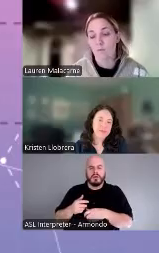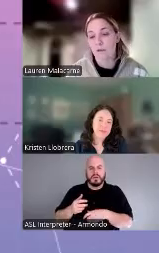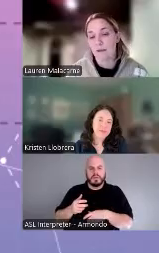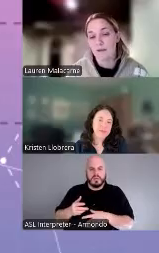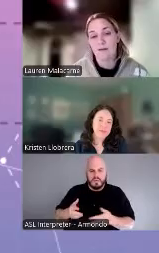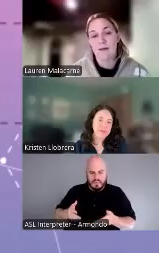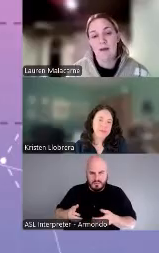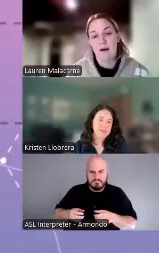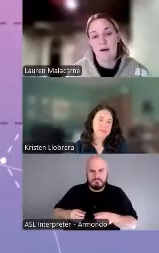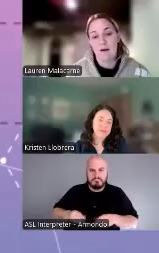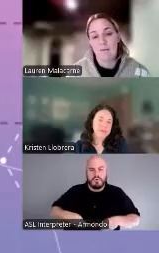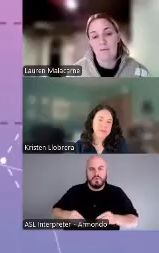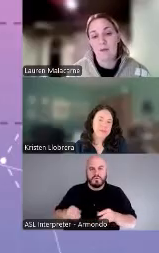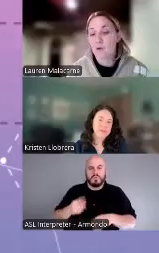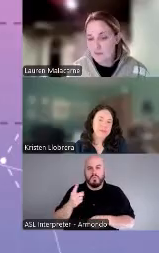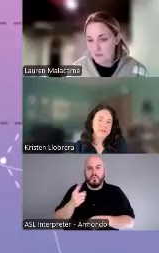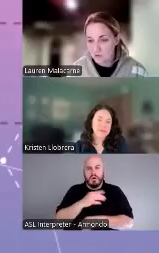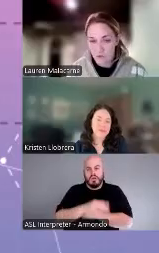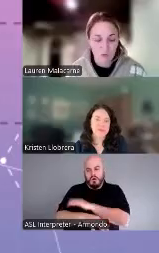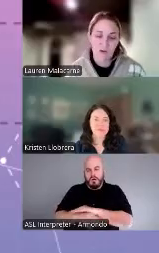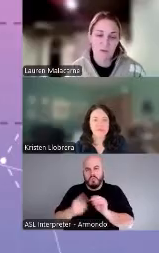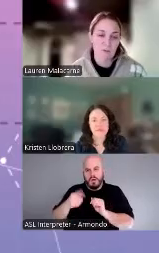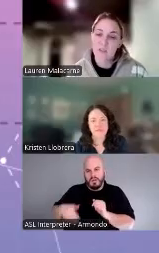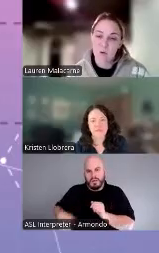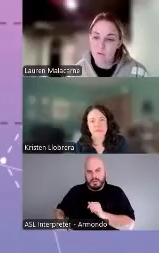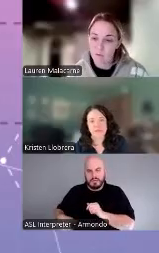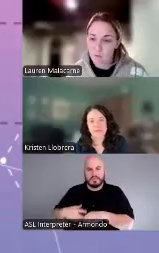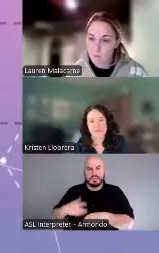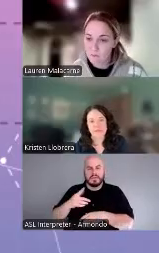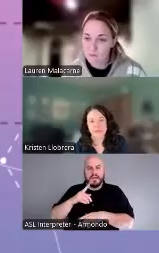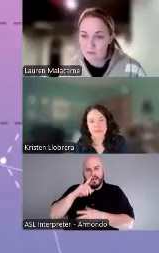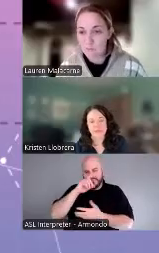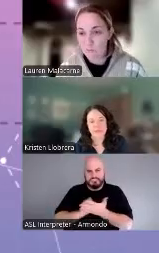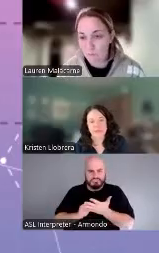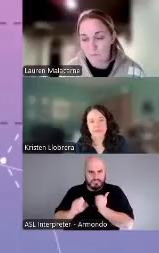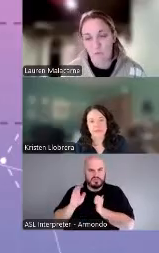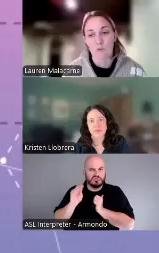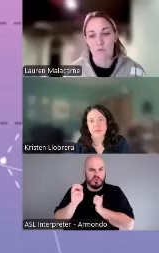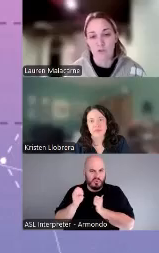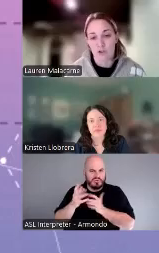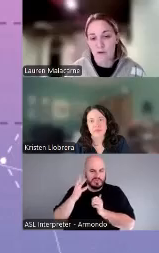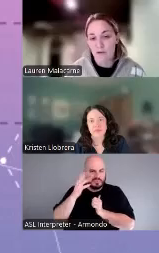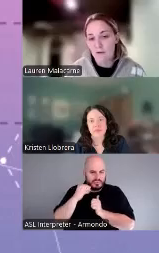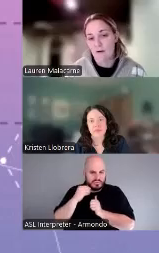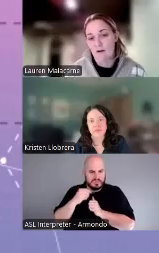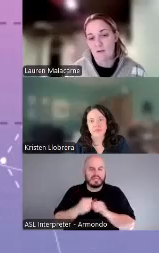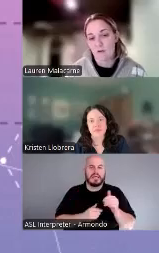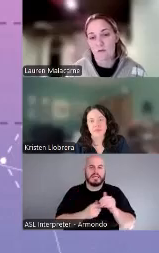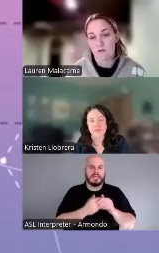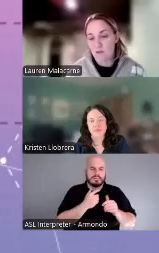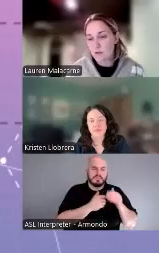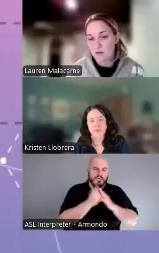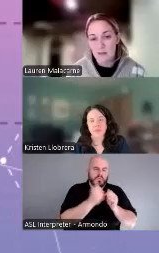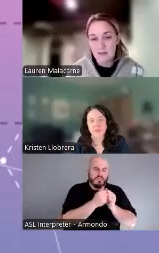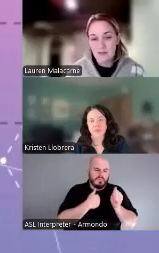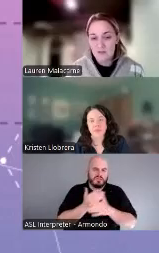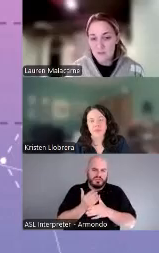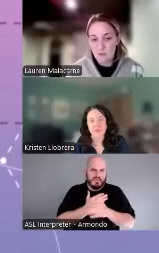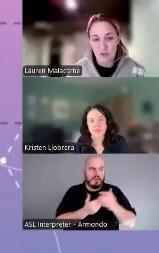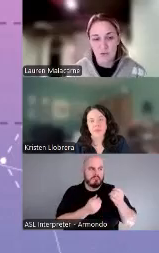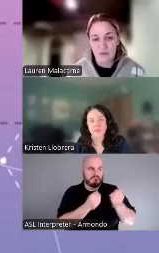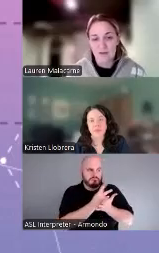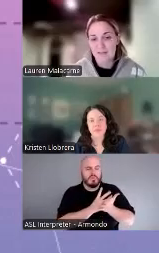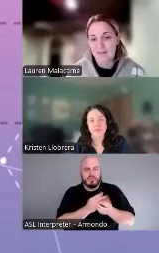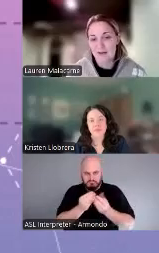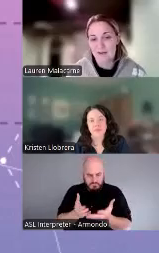arm and one leg. Michael has had a stroke. He's part of the group, and he's comfortable with me sharing that. And so he just